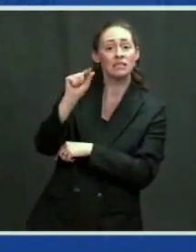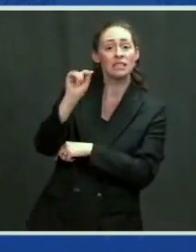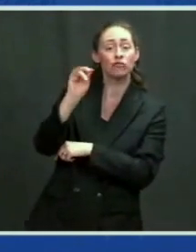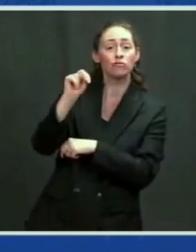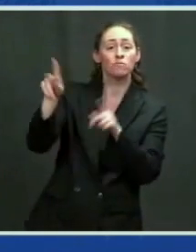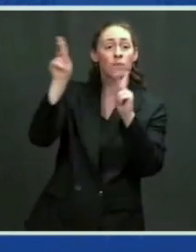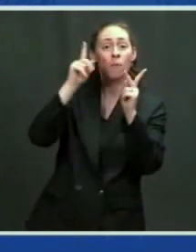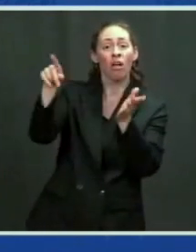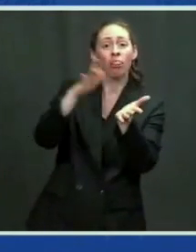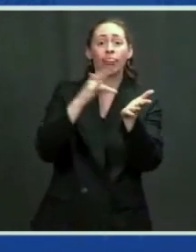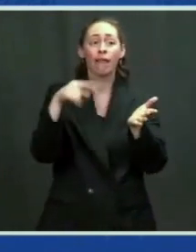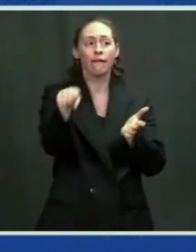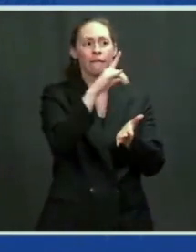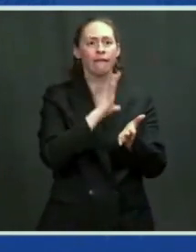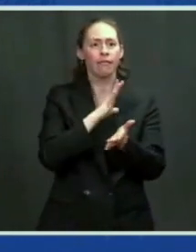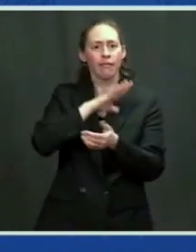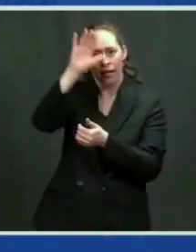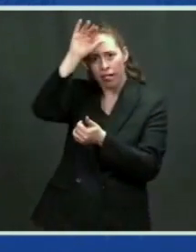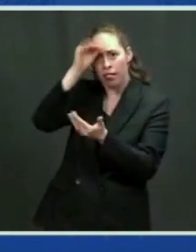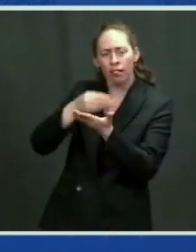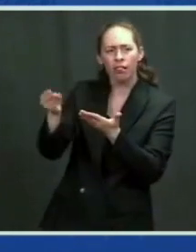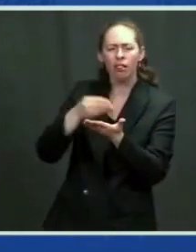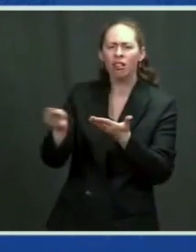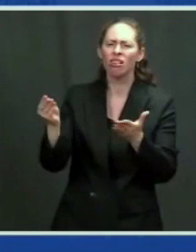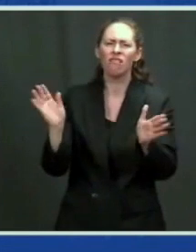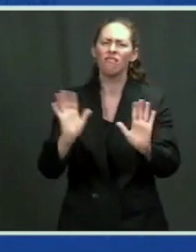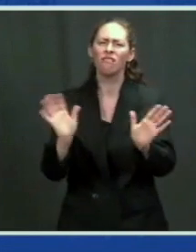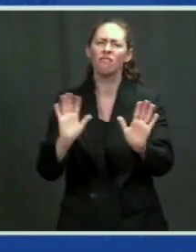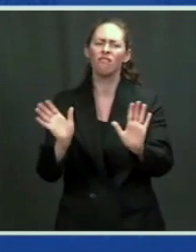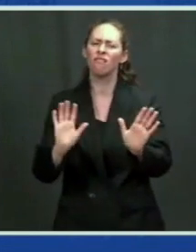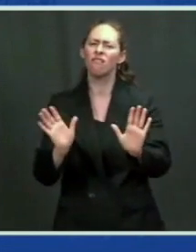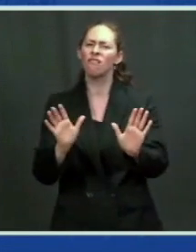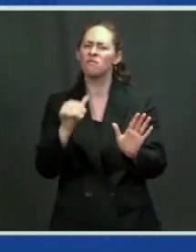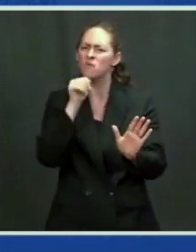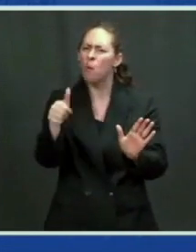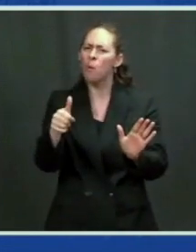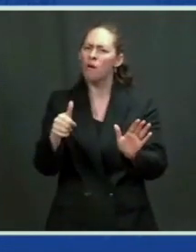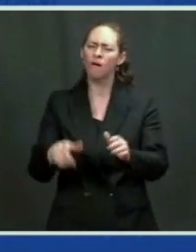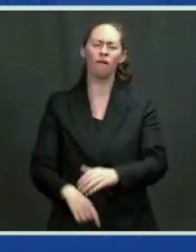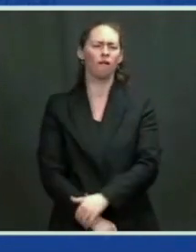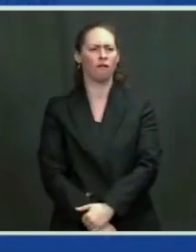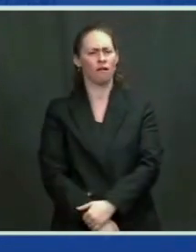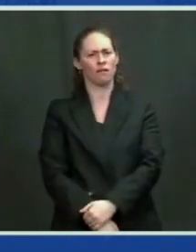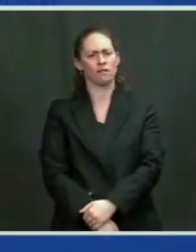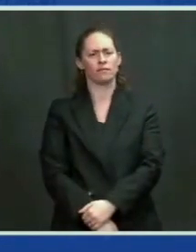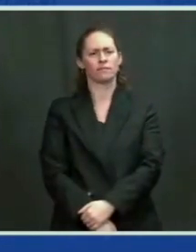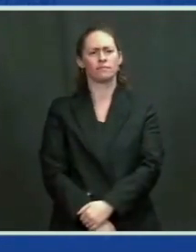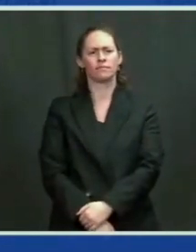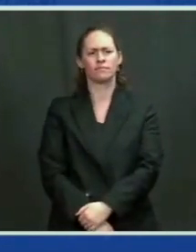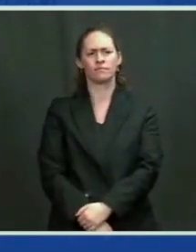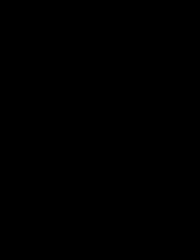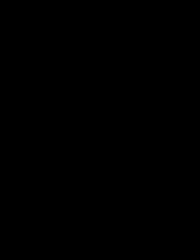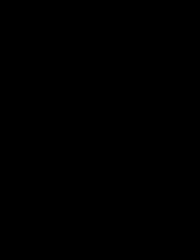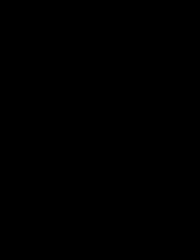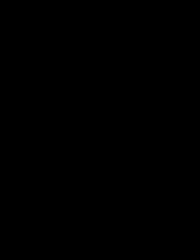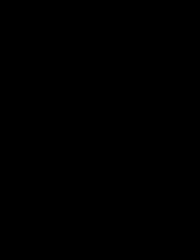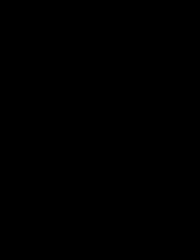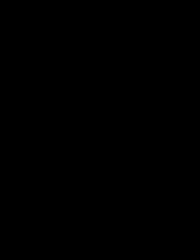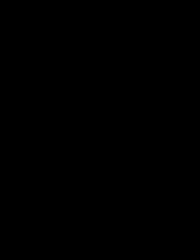time. I'm going to work with governors in the affected states to put a stop to price gouging wherever it arises.